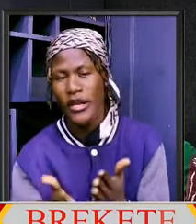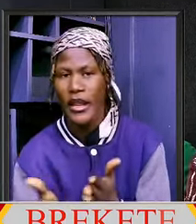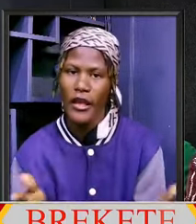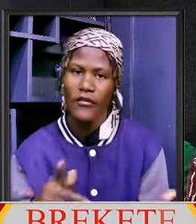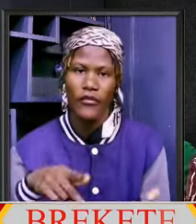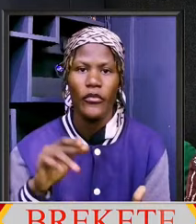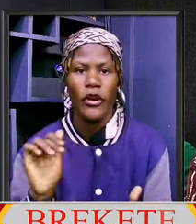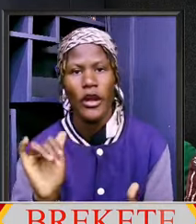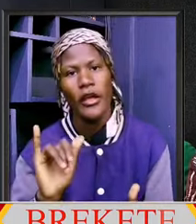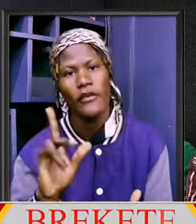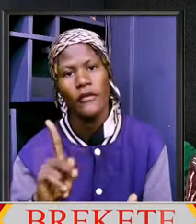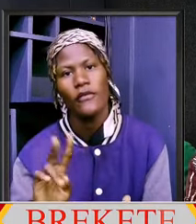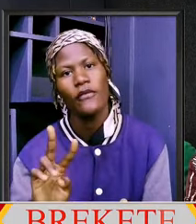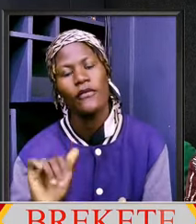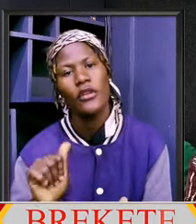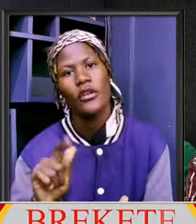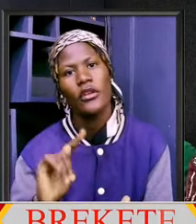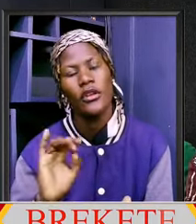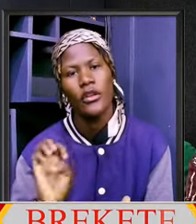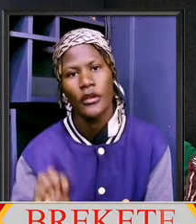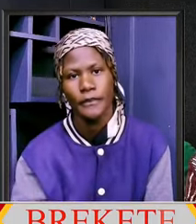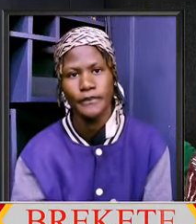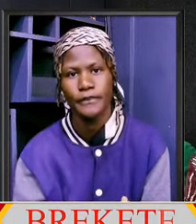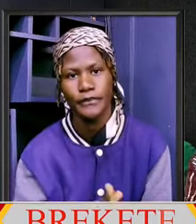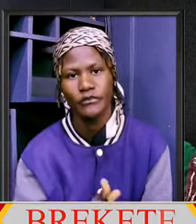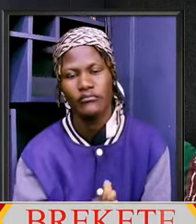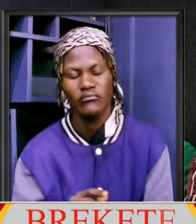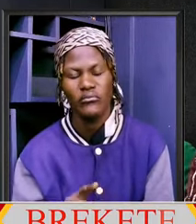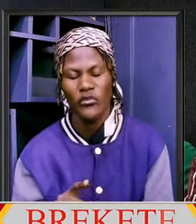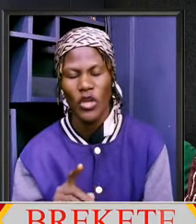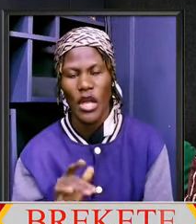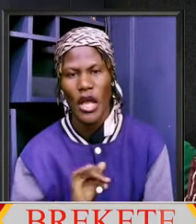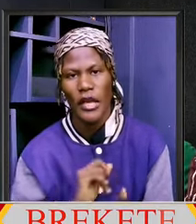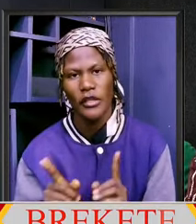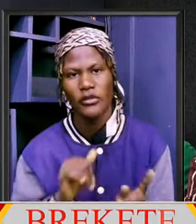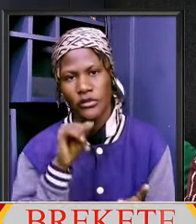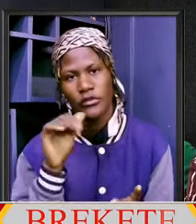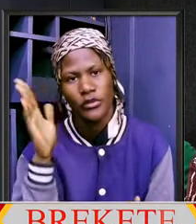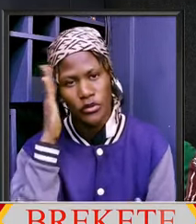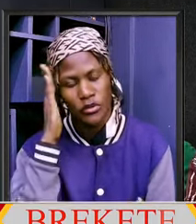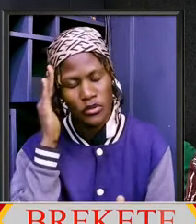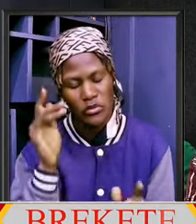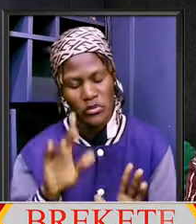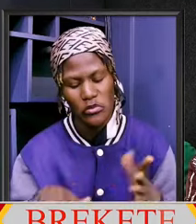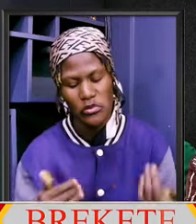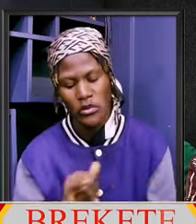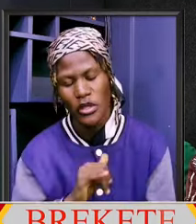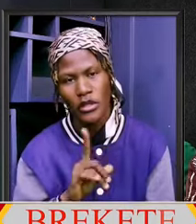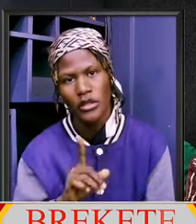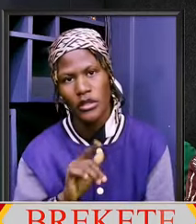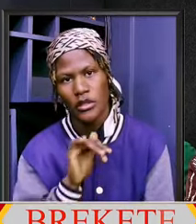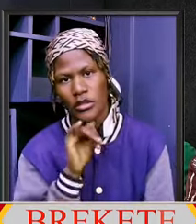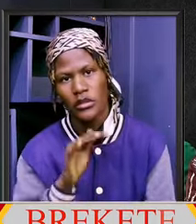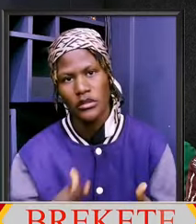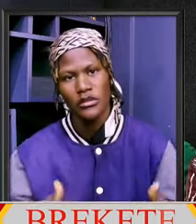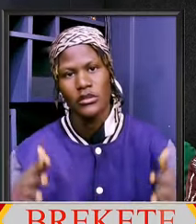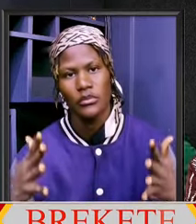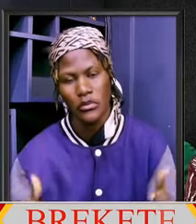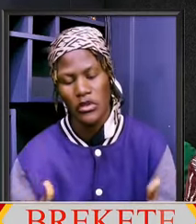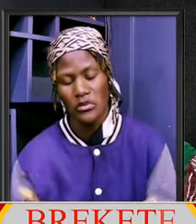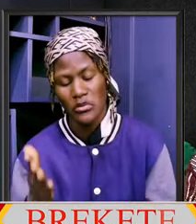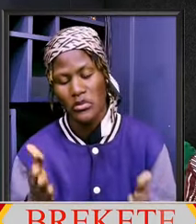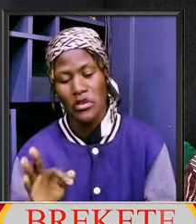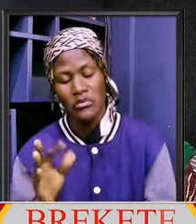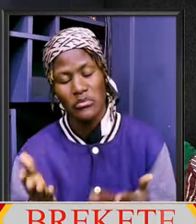Private. So, I don't know which one big pass, whether na the government or been at